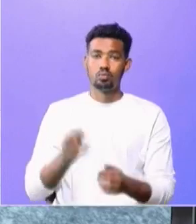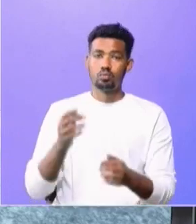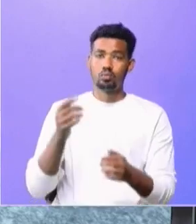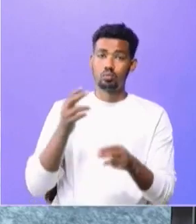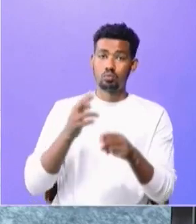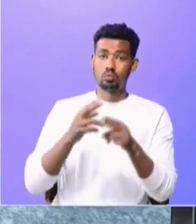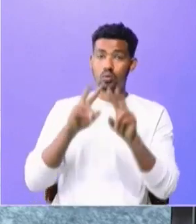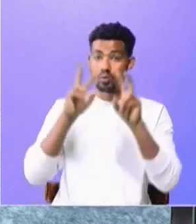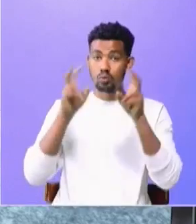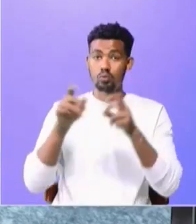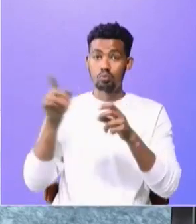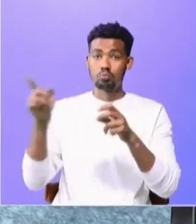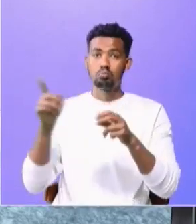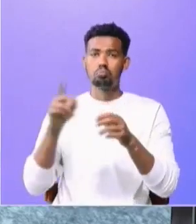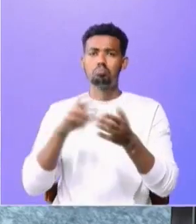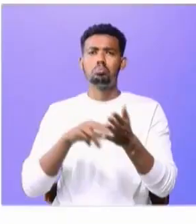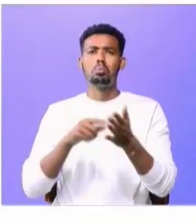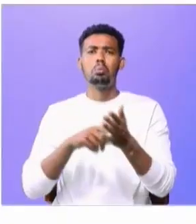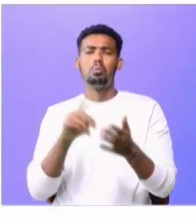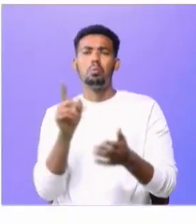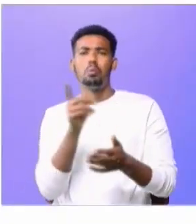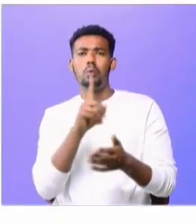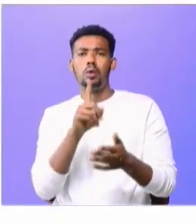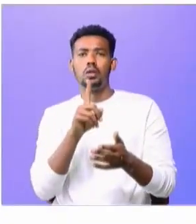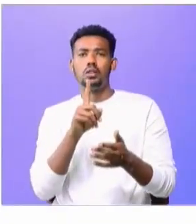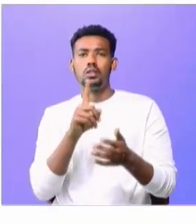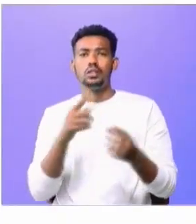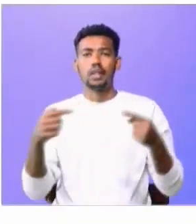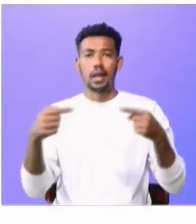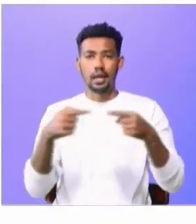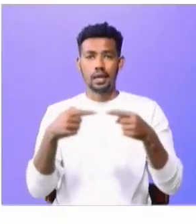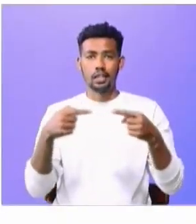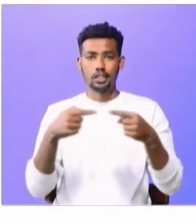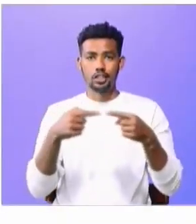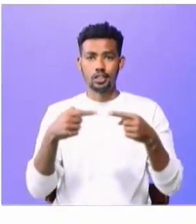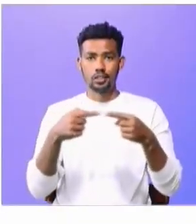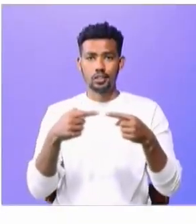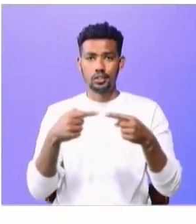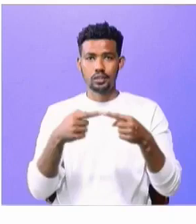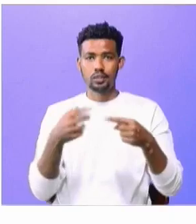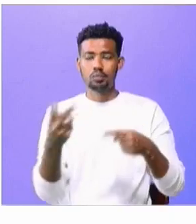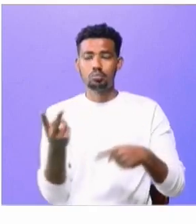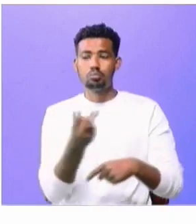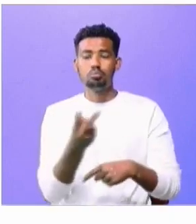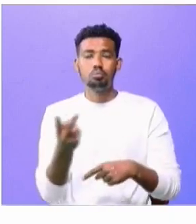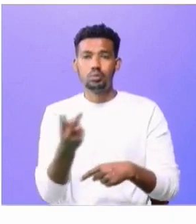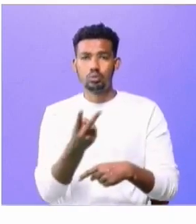Preposition. Preposition means the relationship